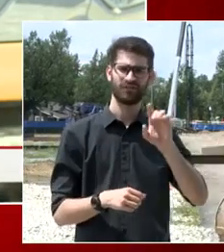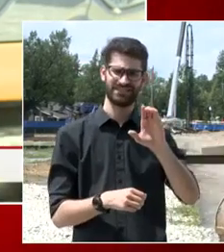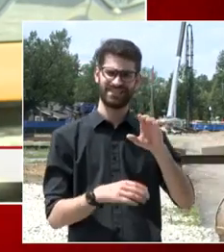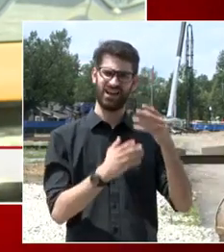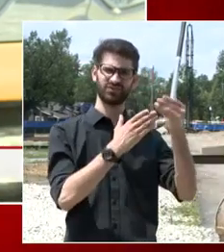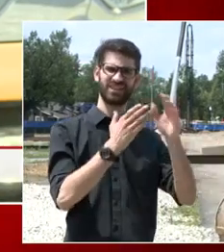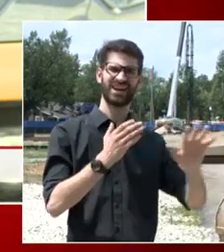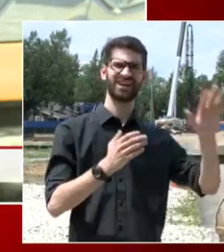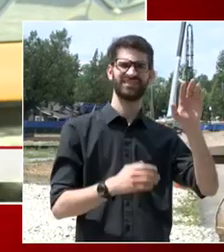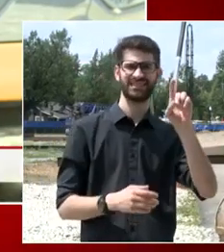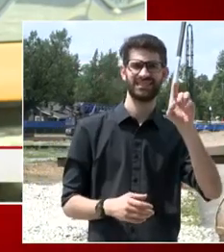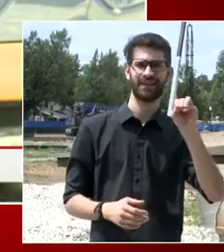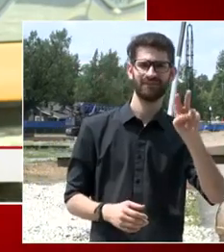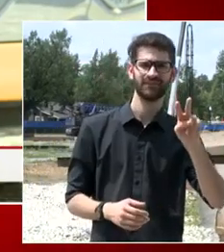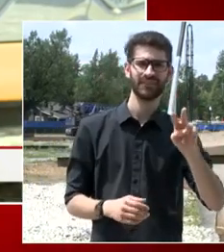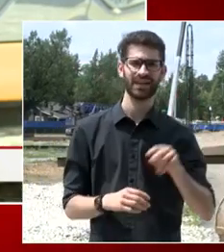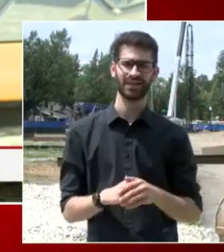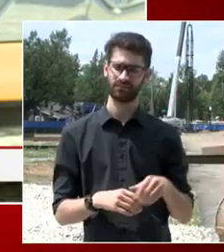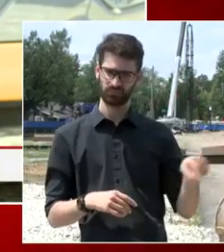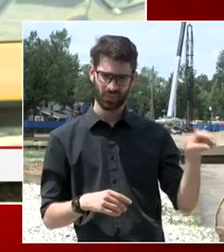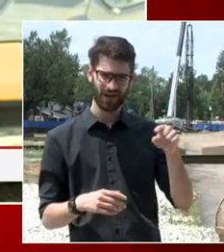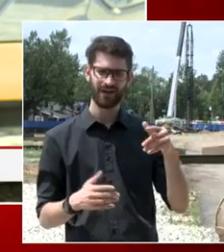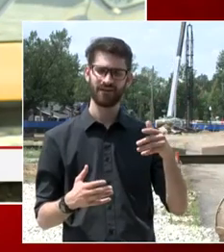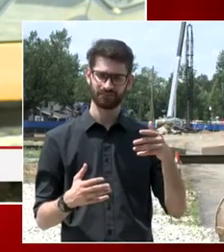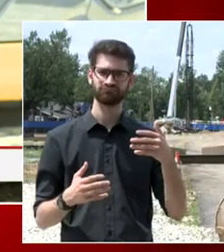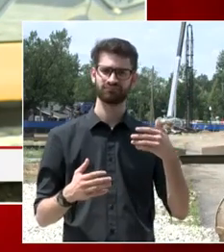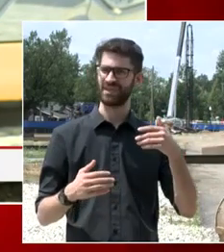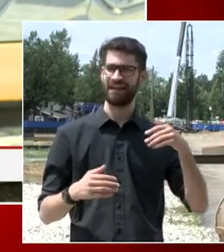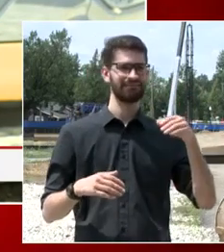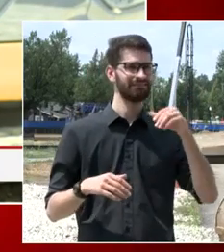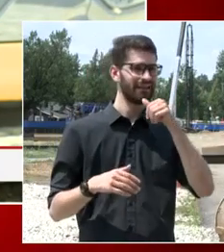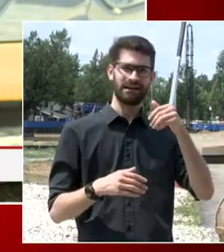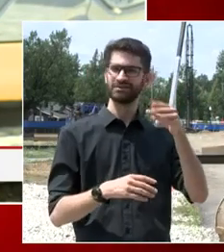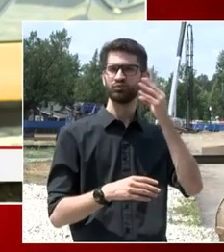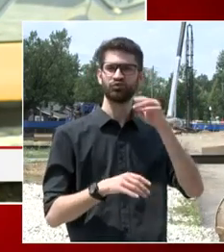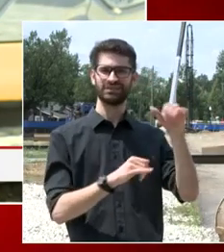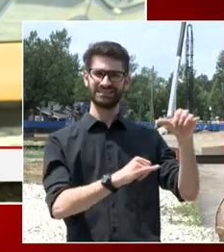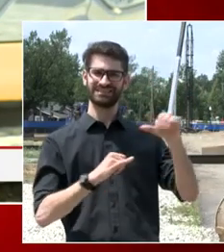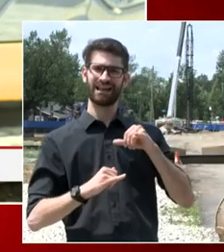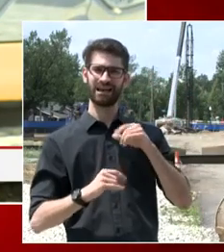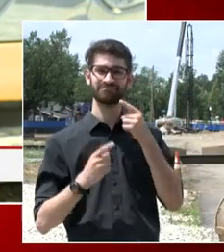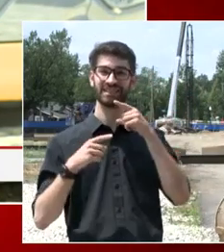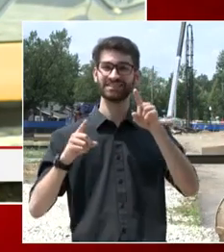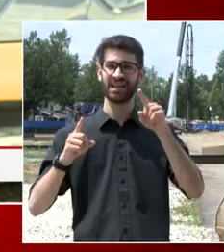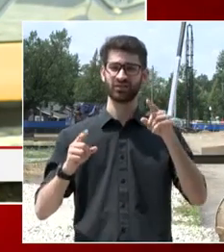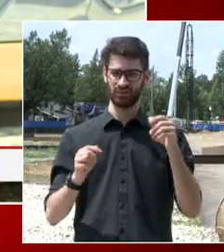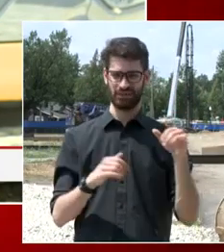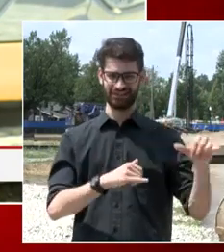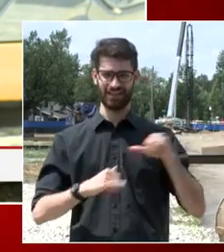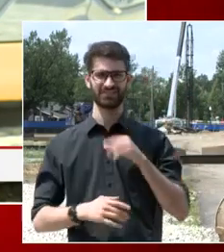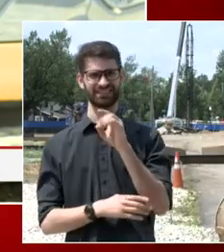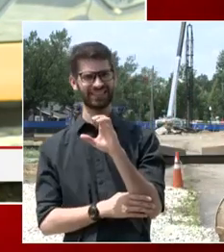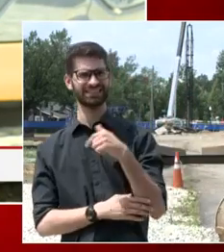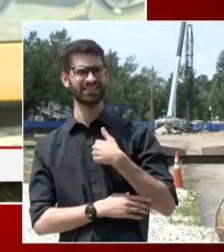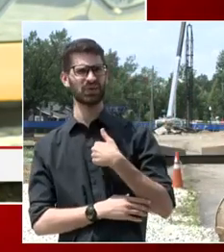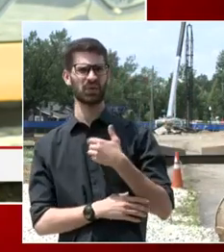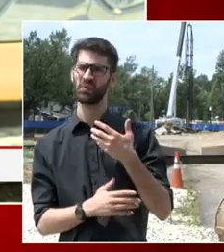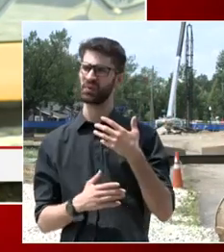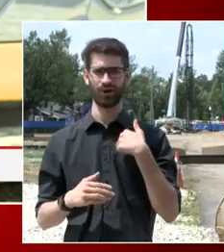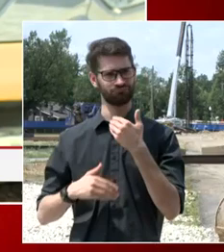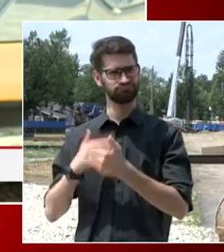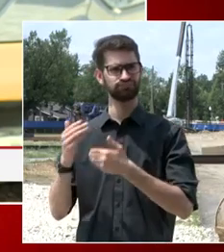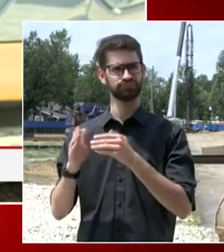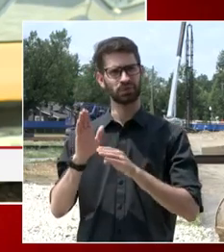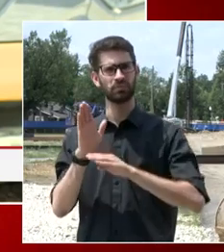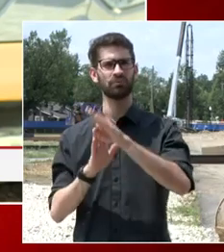have experienced as much success with vaccination as we have. So we feel pretty good about where we are in the city.